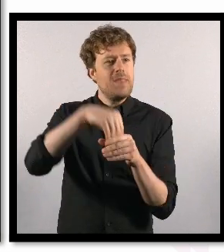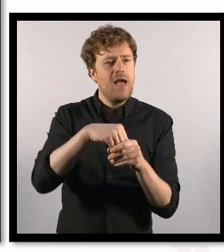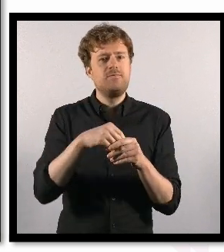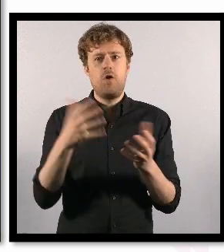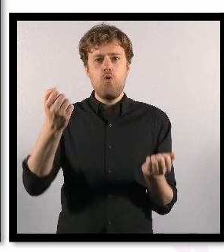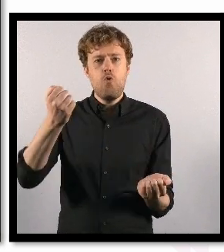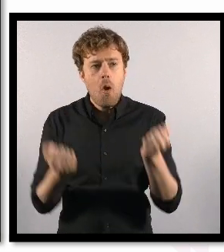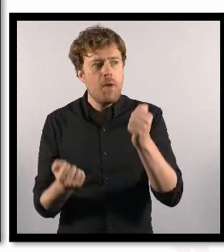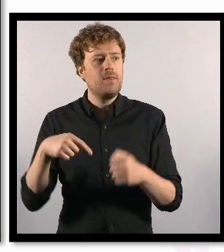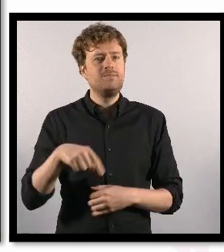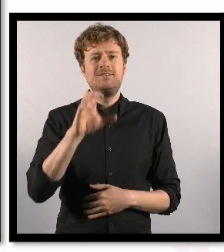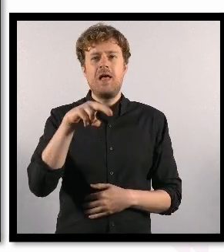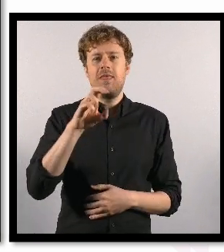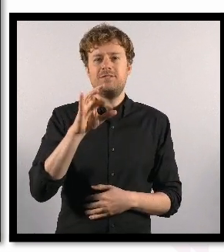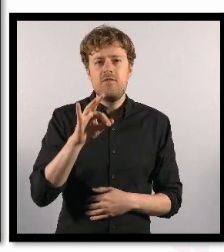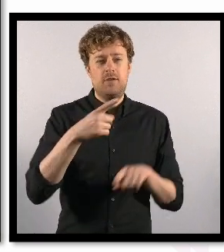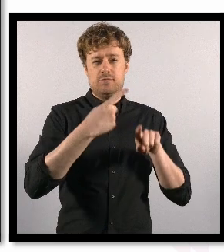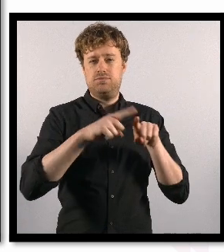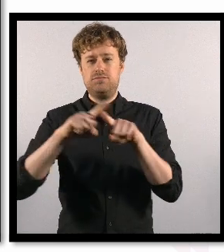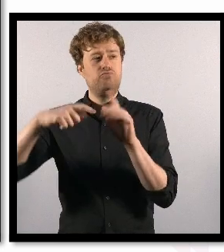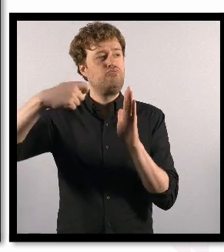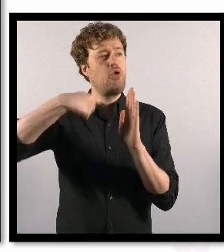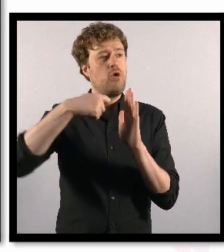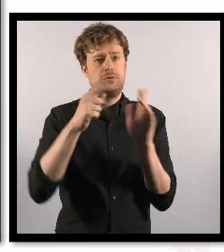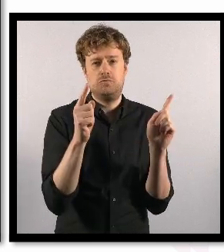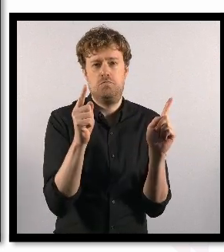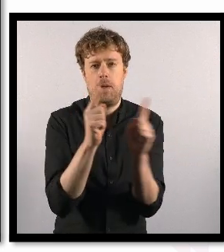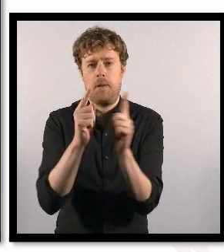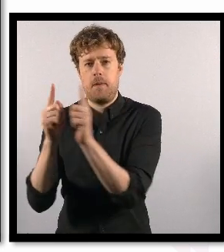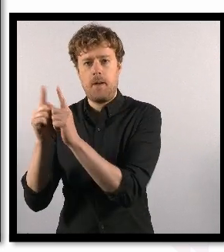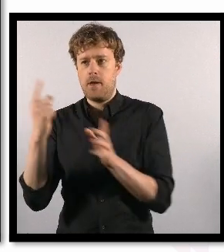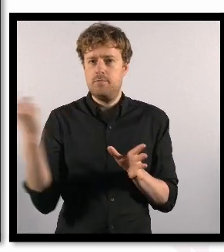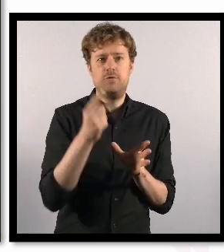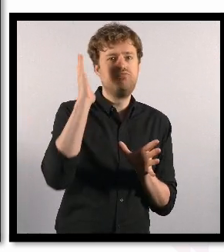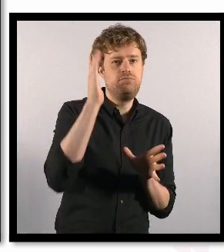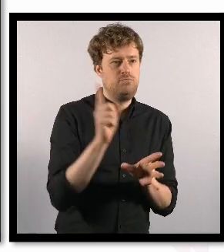thing started. So let's get Stephen on the stage here.